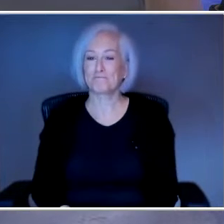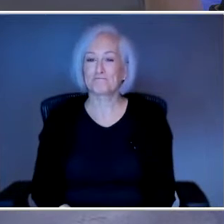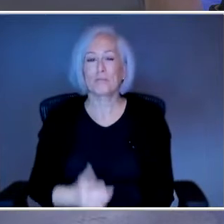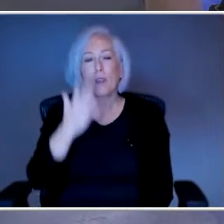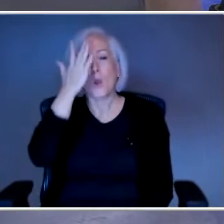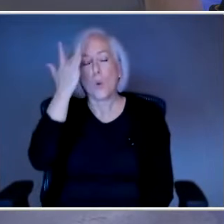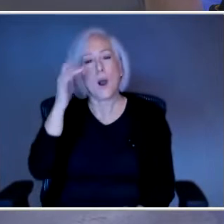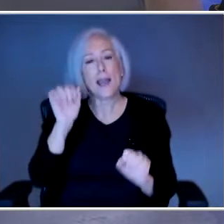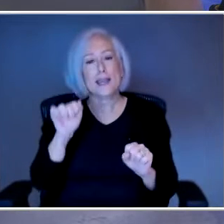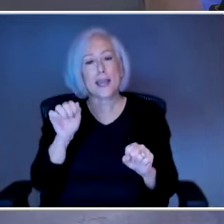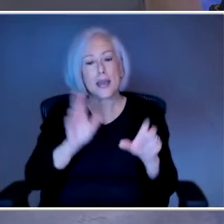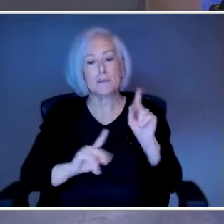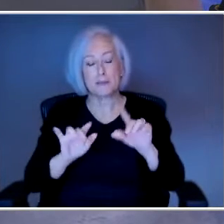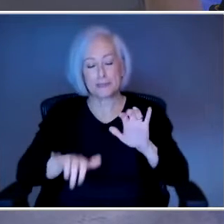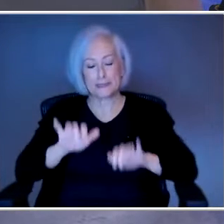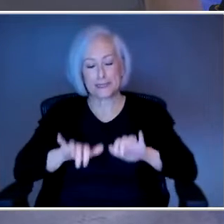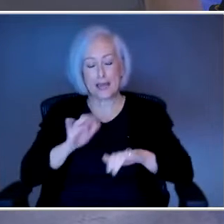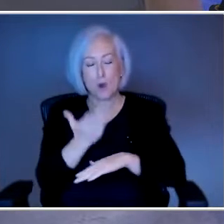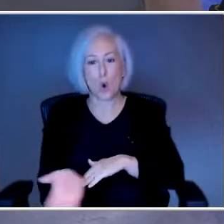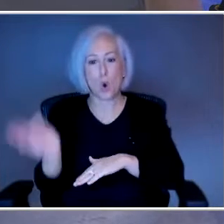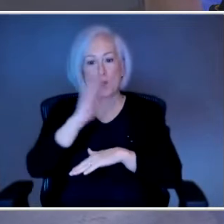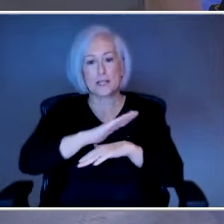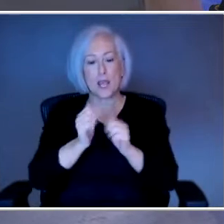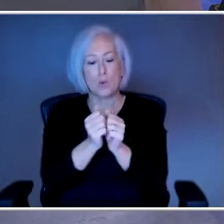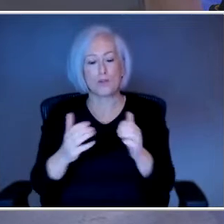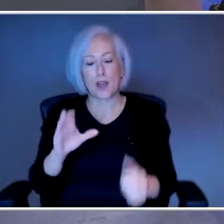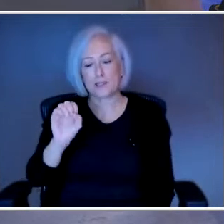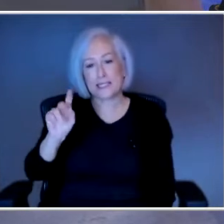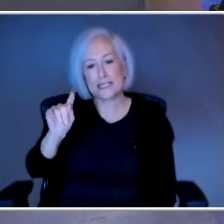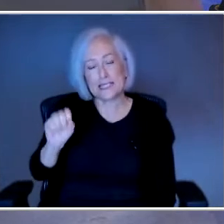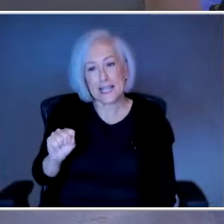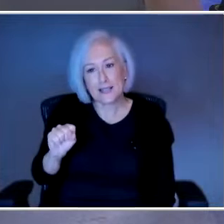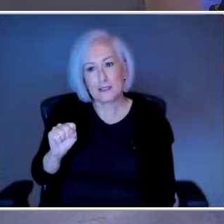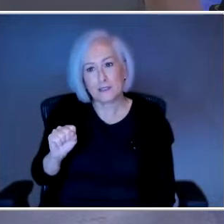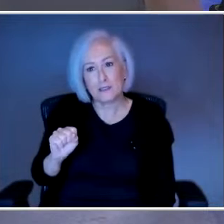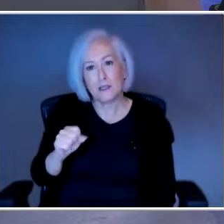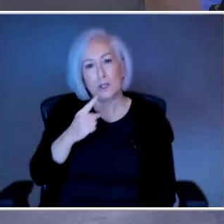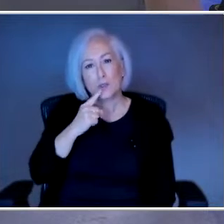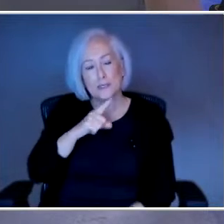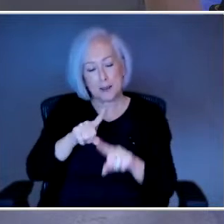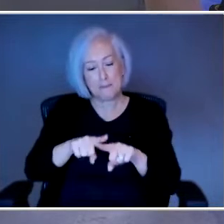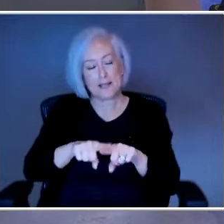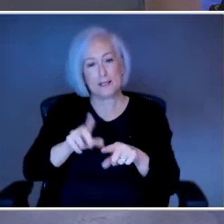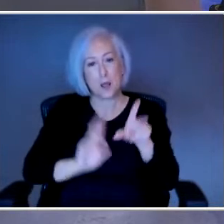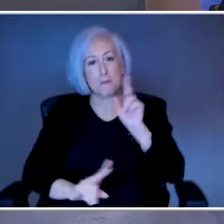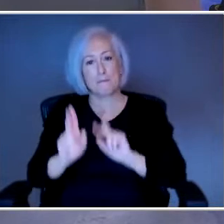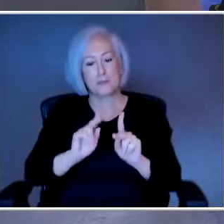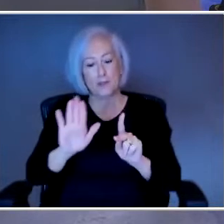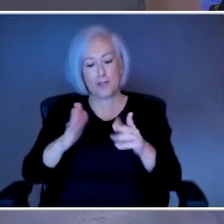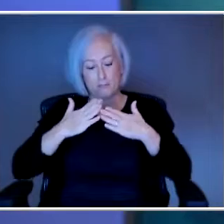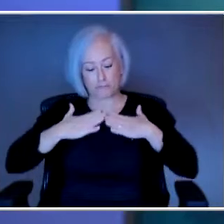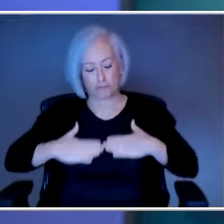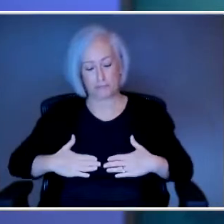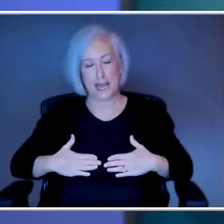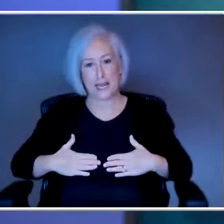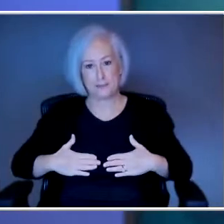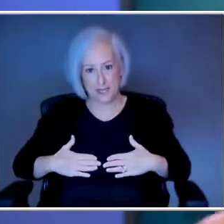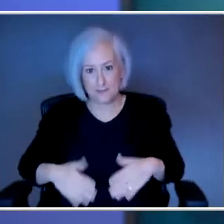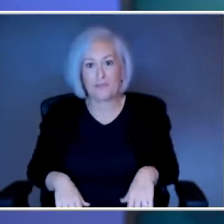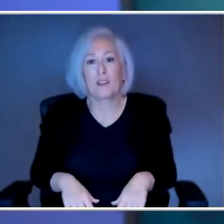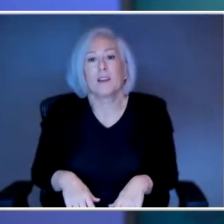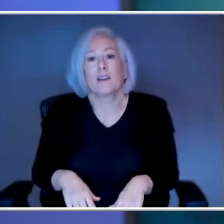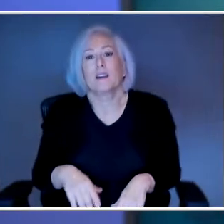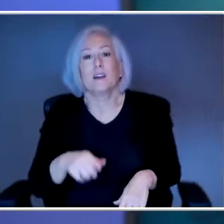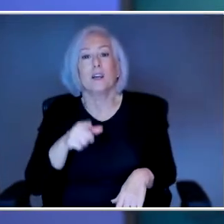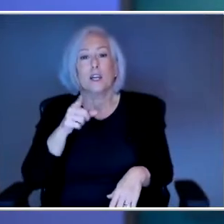without getting carpal tunnel syndrome? And yet you said it's based on anatomy, right? Yeah, exactly. And so kind of that combination of you've got that tunnel